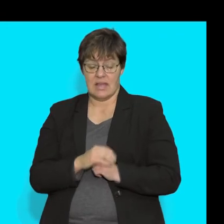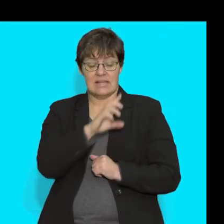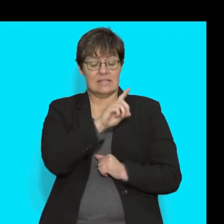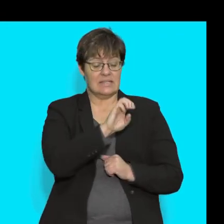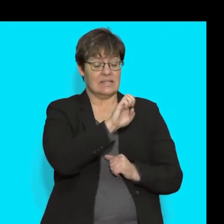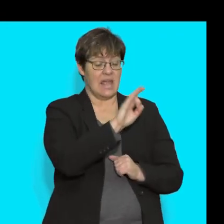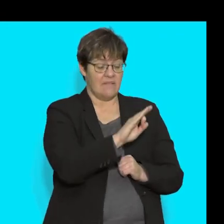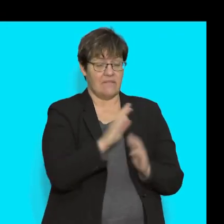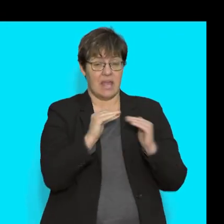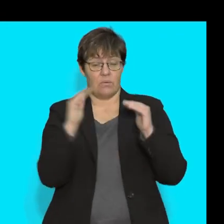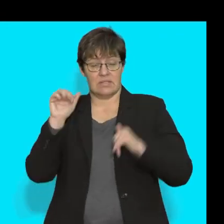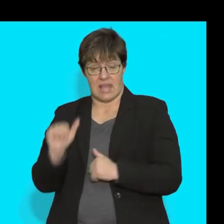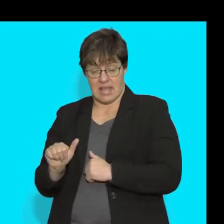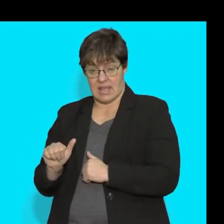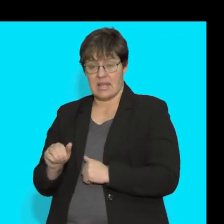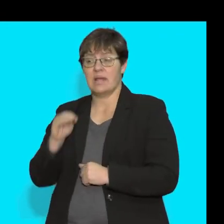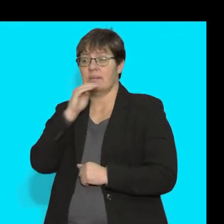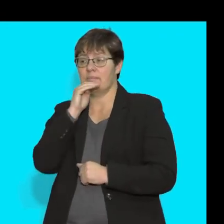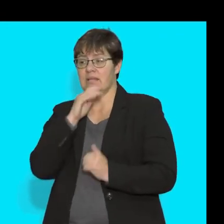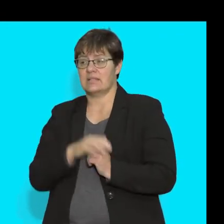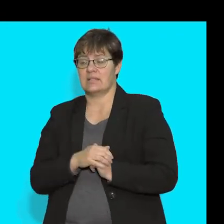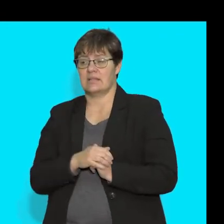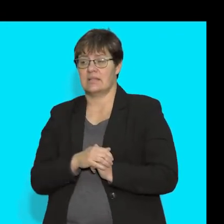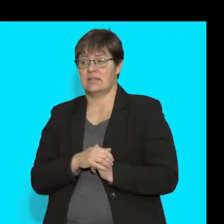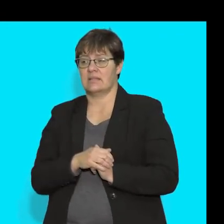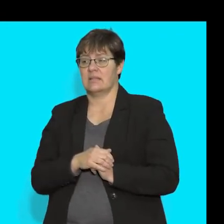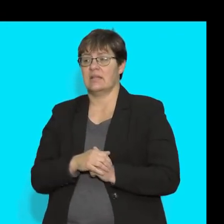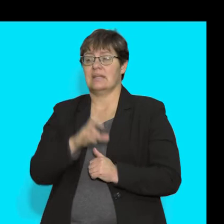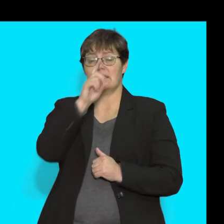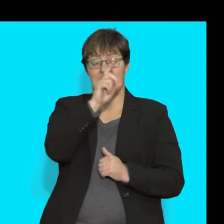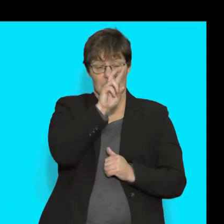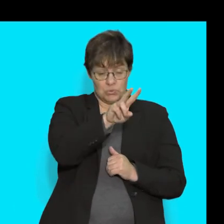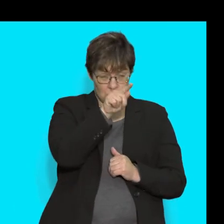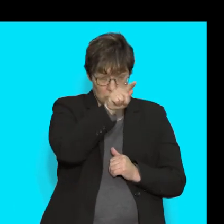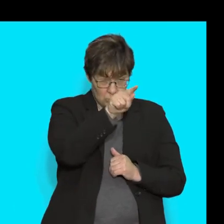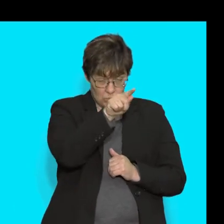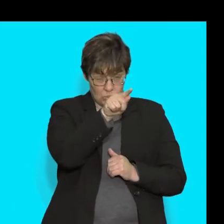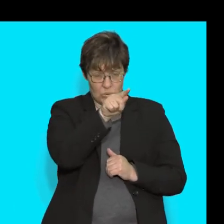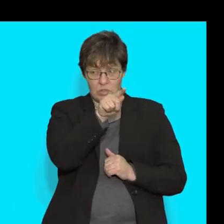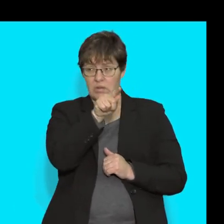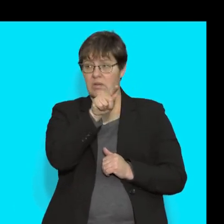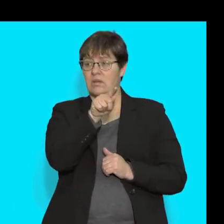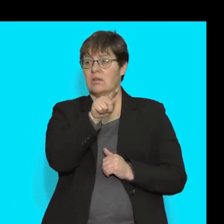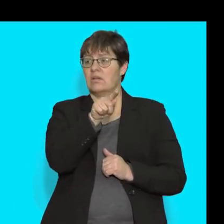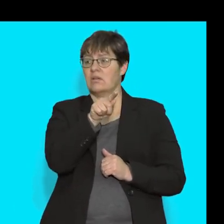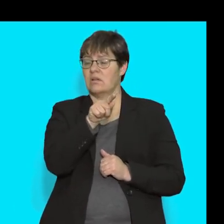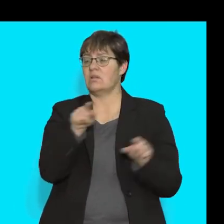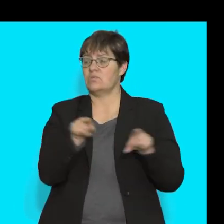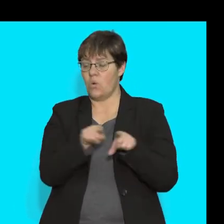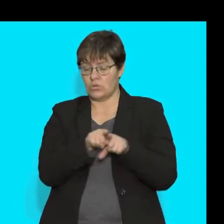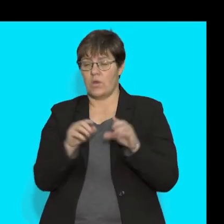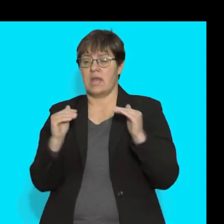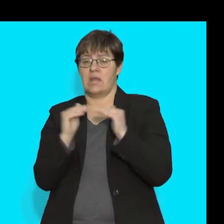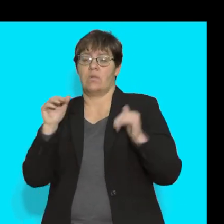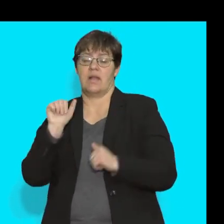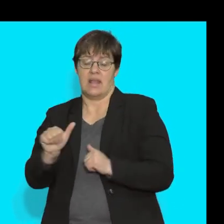if DEF is equals to A, it simply means even my D2, according to the diagram, which is EDF,